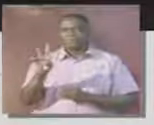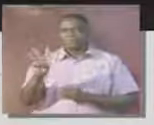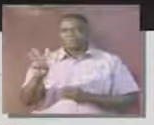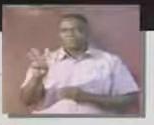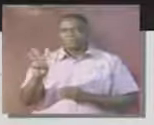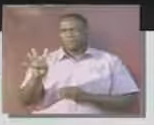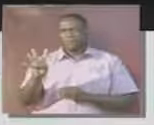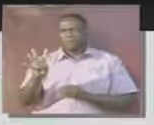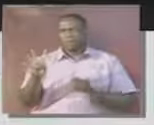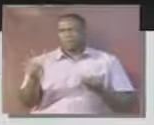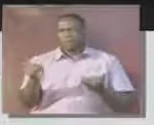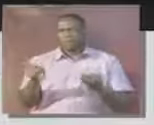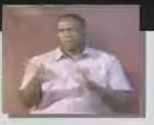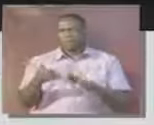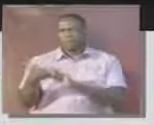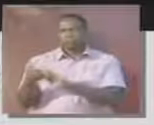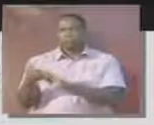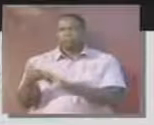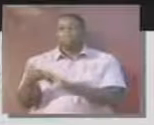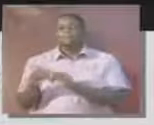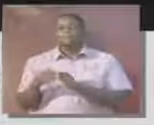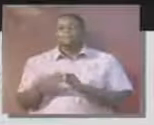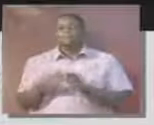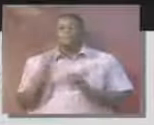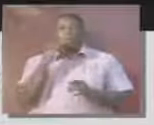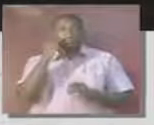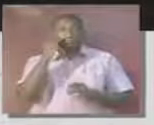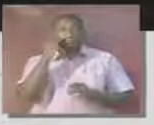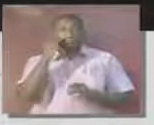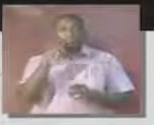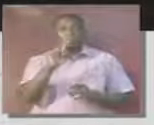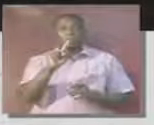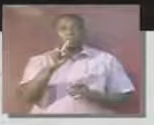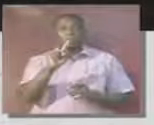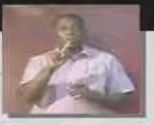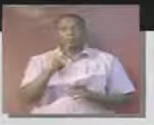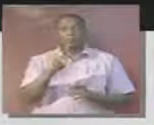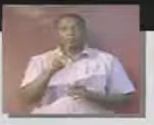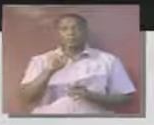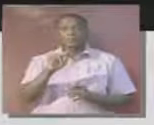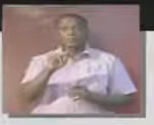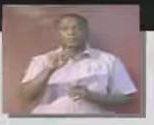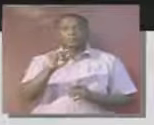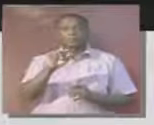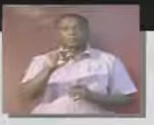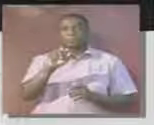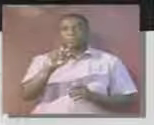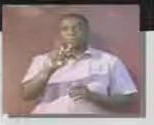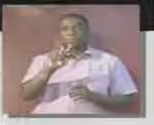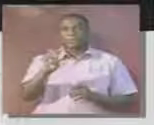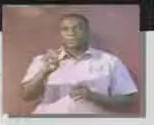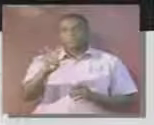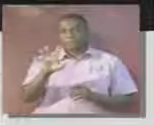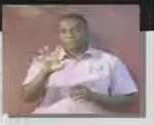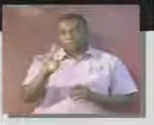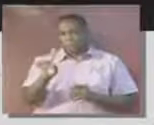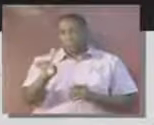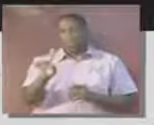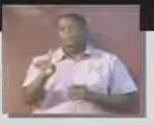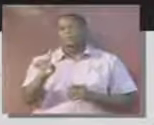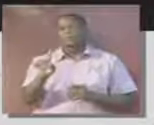at 1,651 and those in state quarantine at 251. Those at step-down